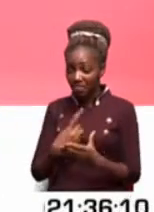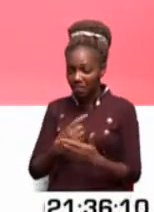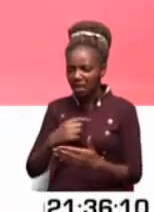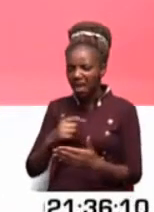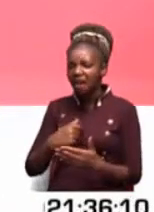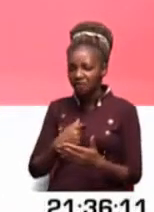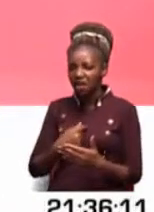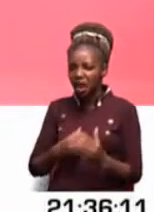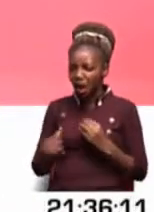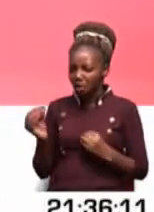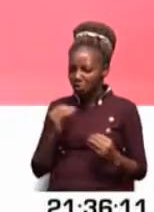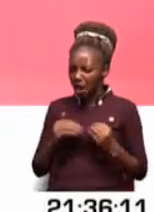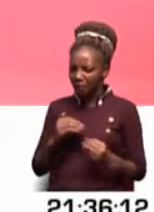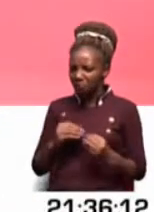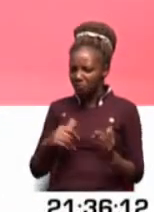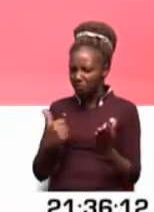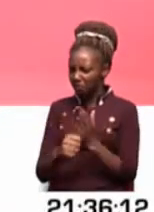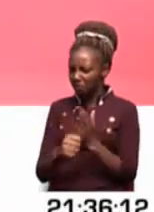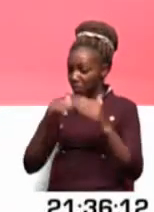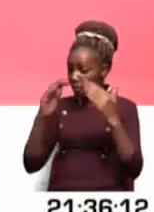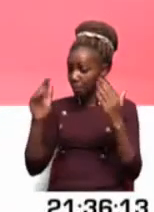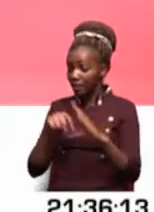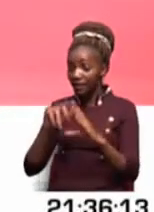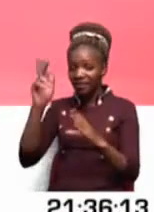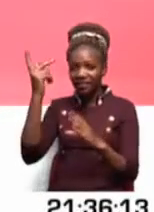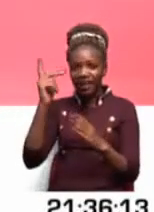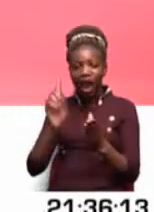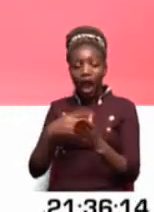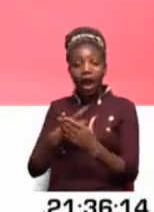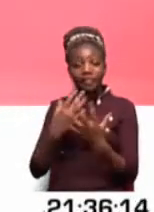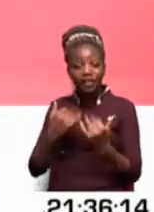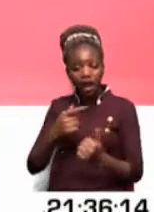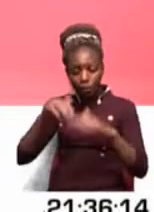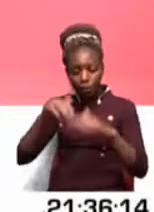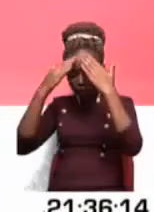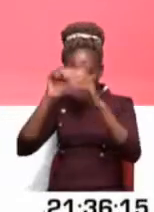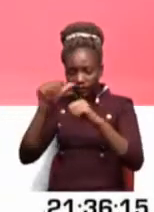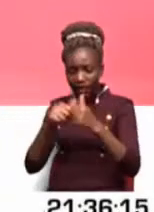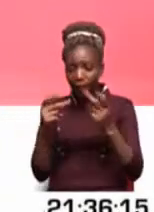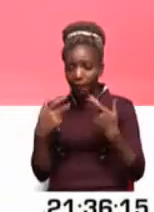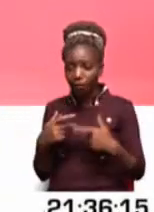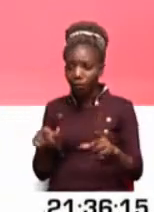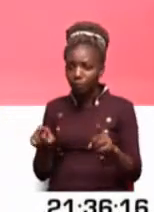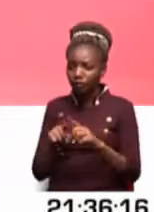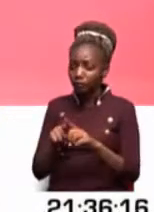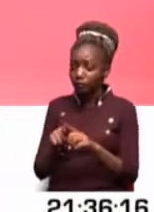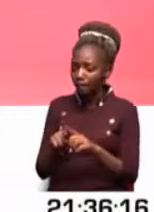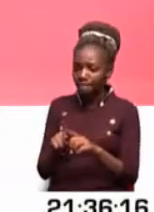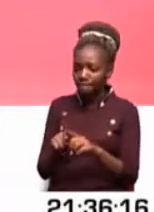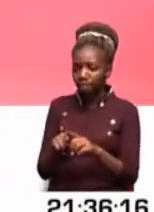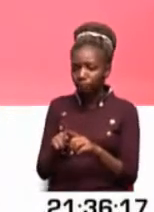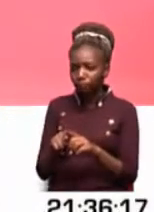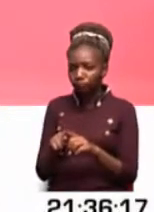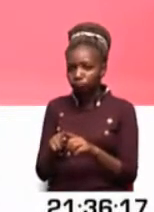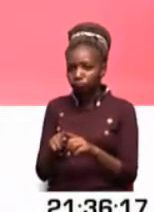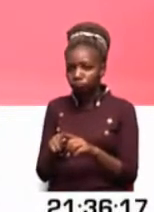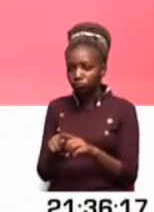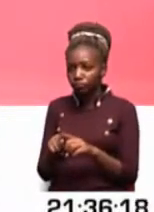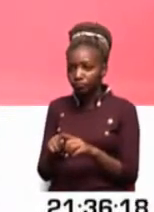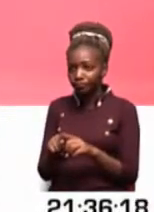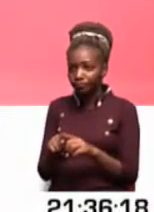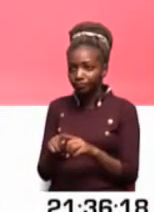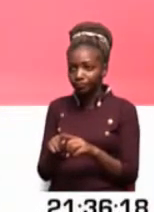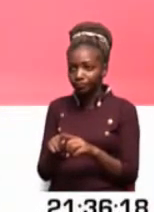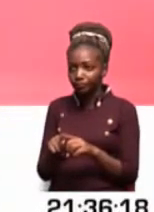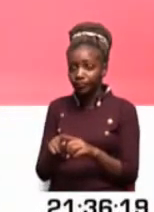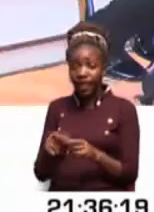atomic levels. You know, in Kenya right now, we are looking at people, we are looking at amounts that have never, ever been heard of in